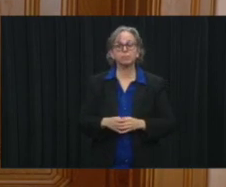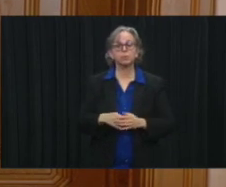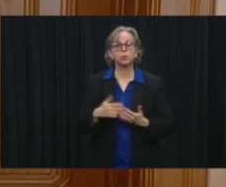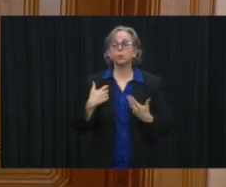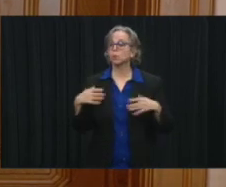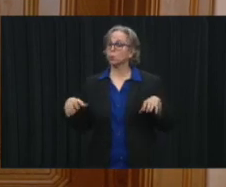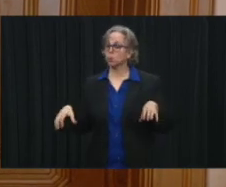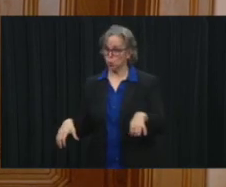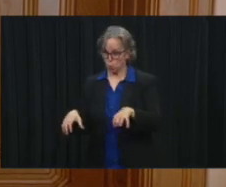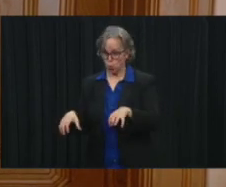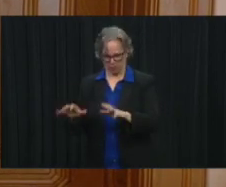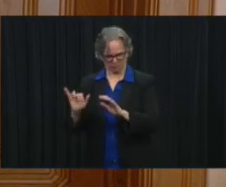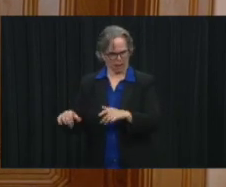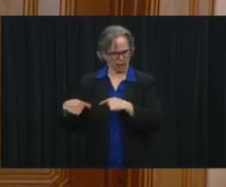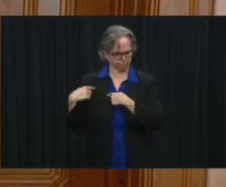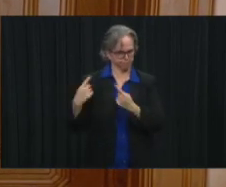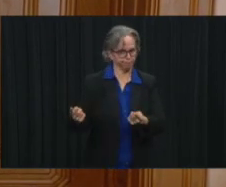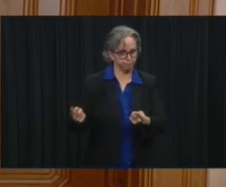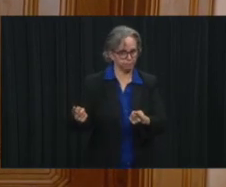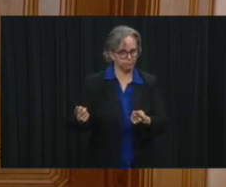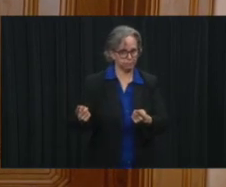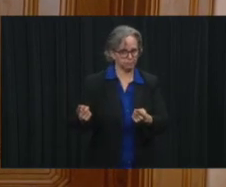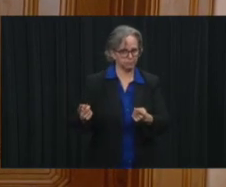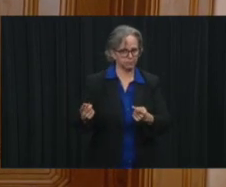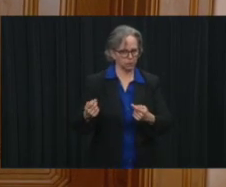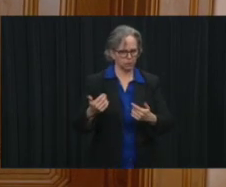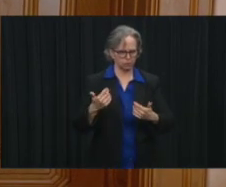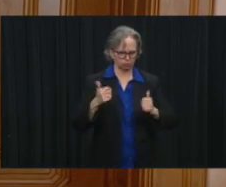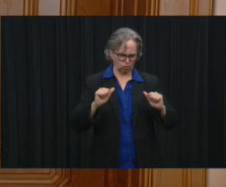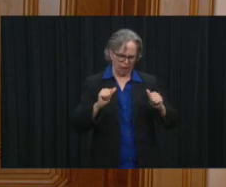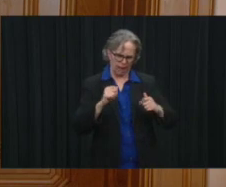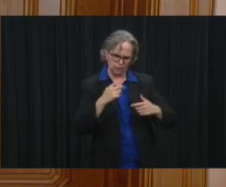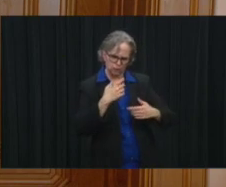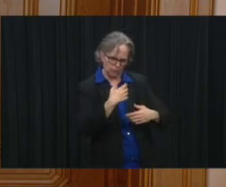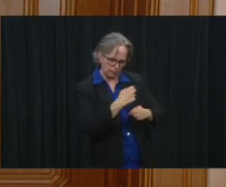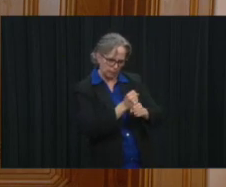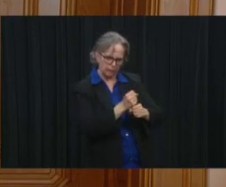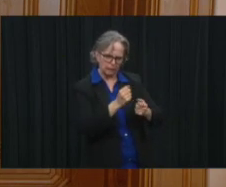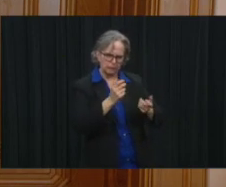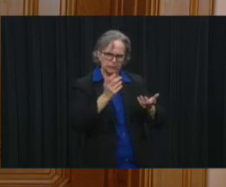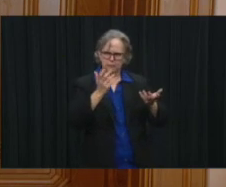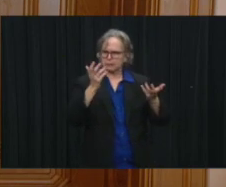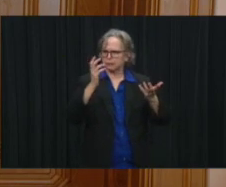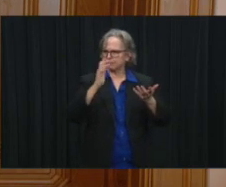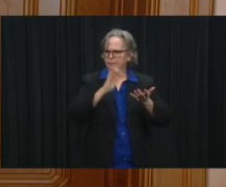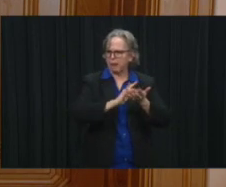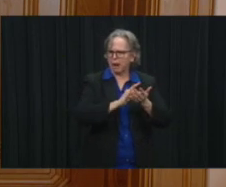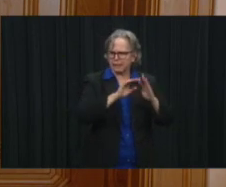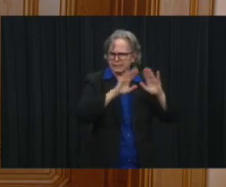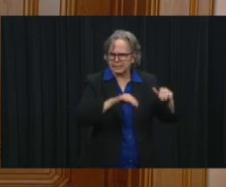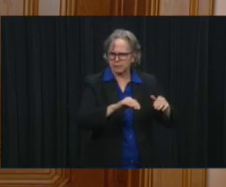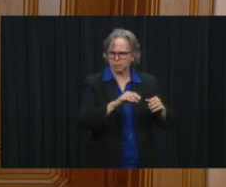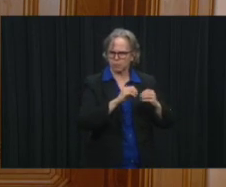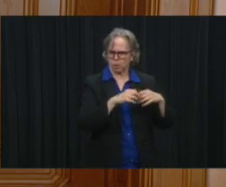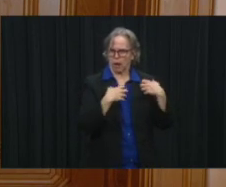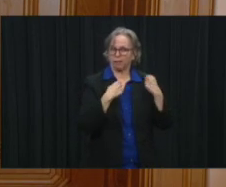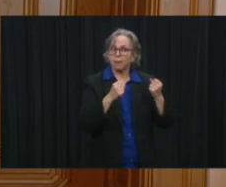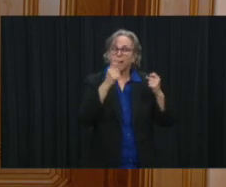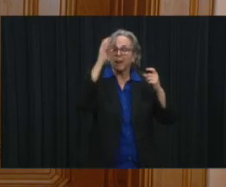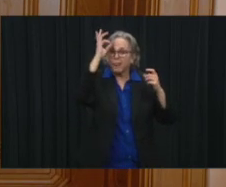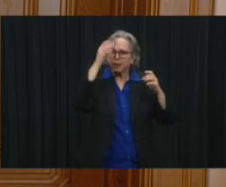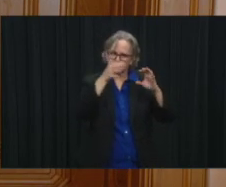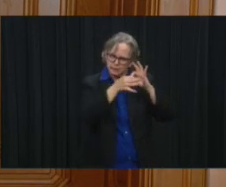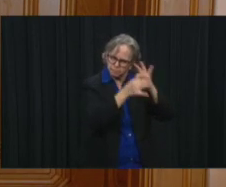we're trying to build up our medical system, particularly our hospitals, to make sure that we're ready when the